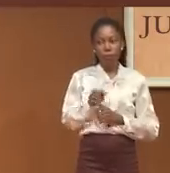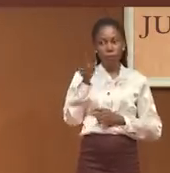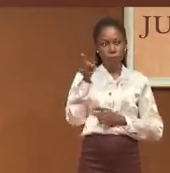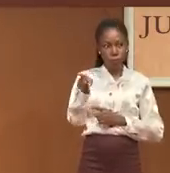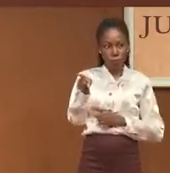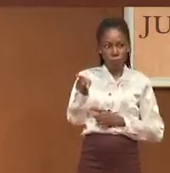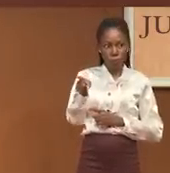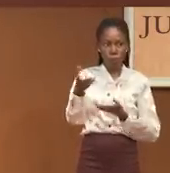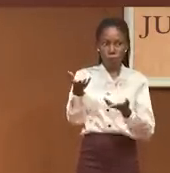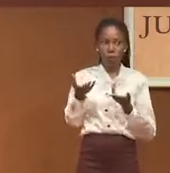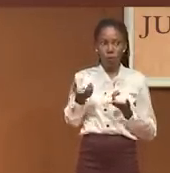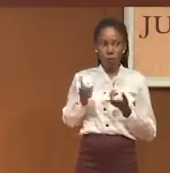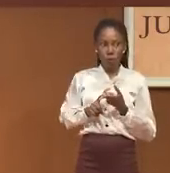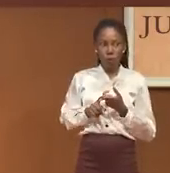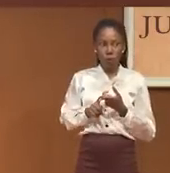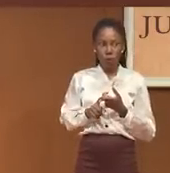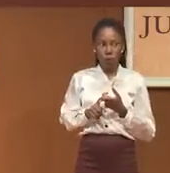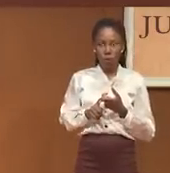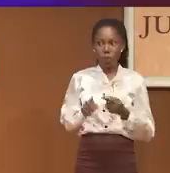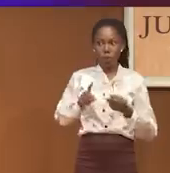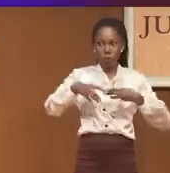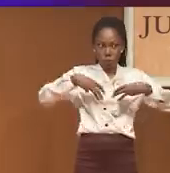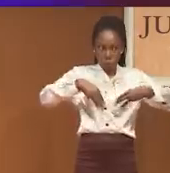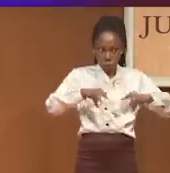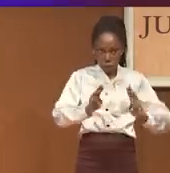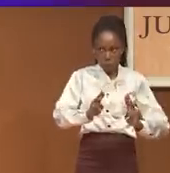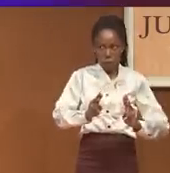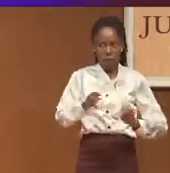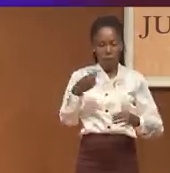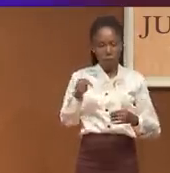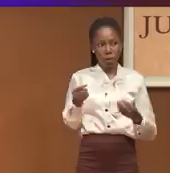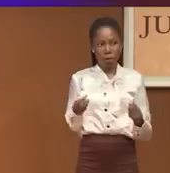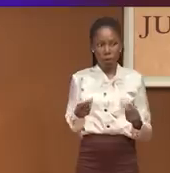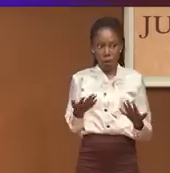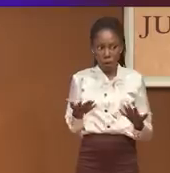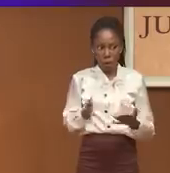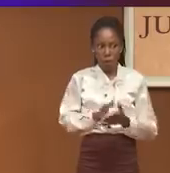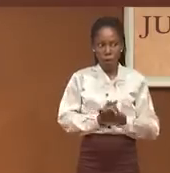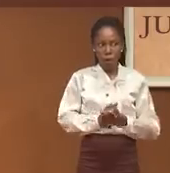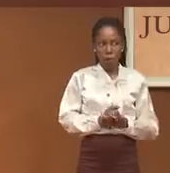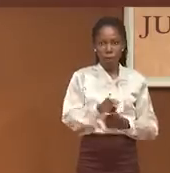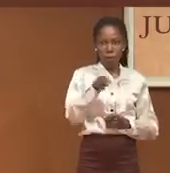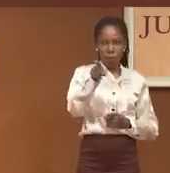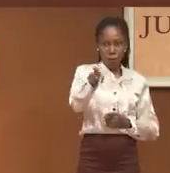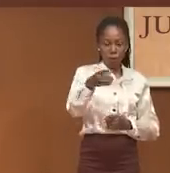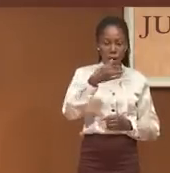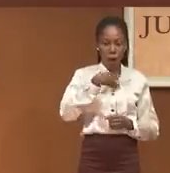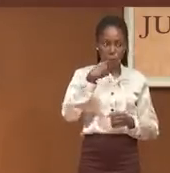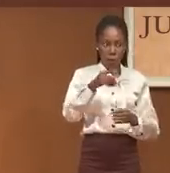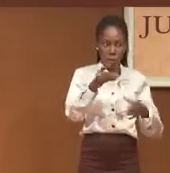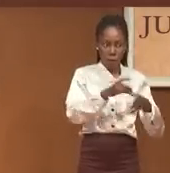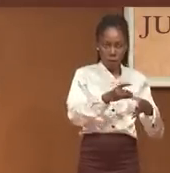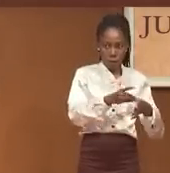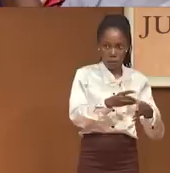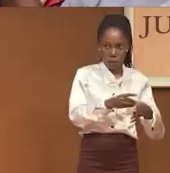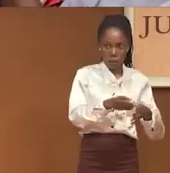you are ready to sell. That's the condition to sell. Yes, Your Honor. You have the document to